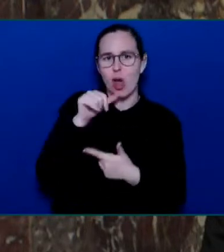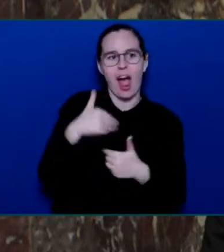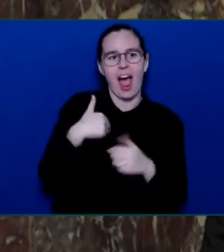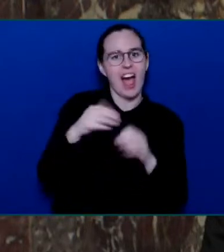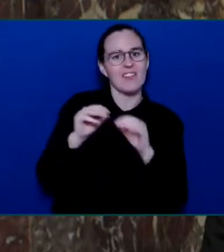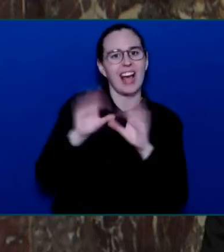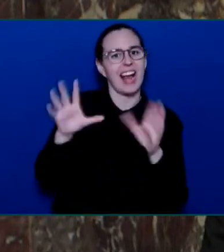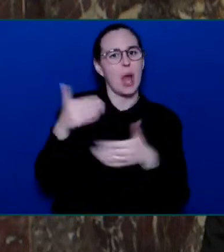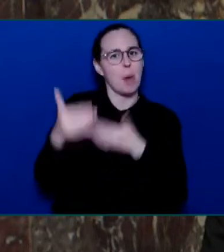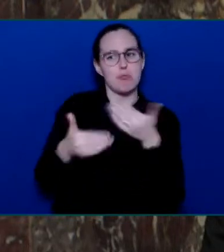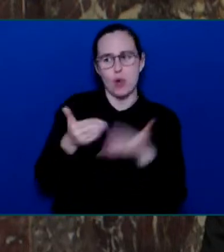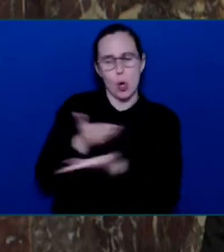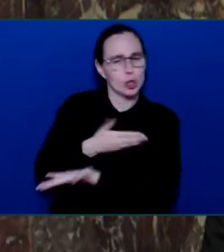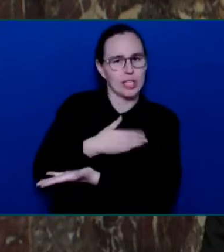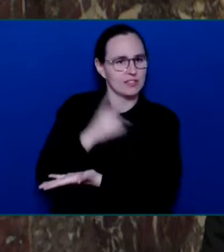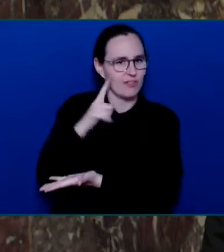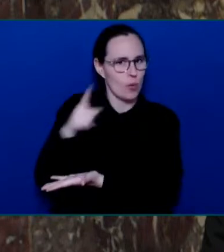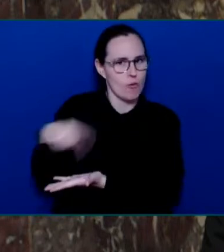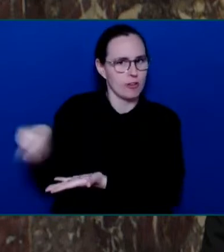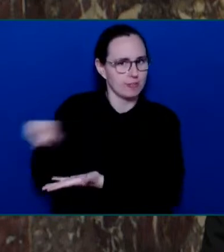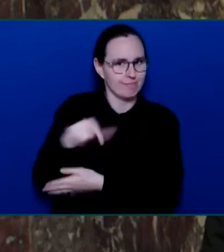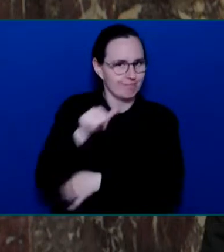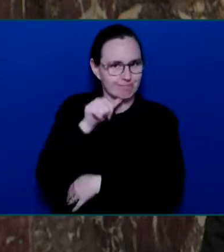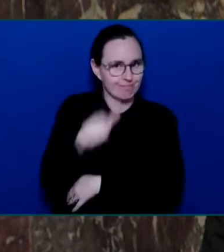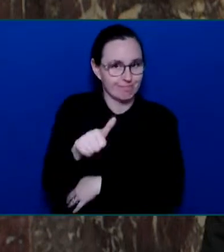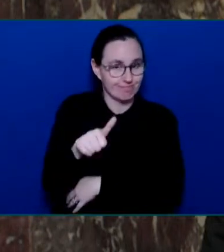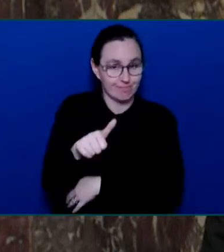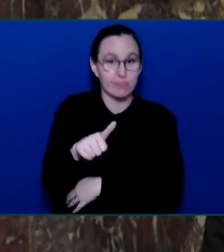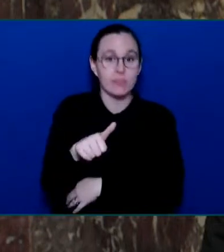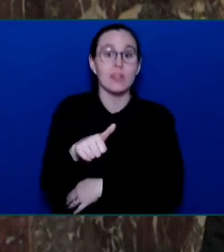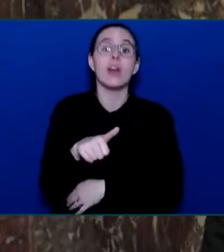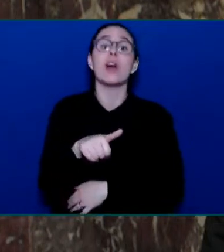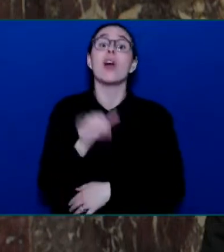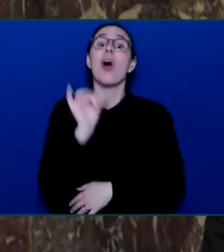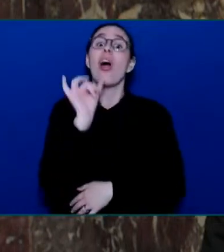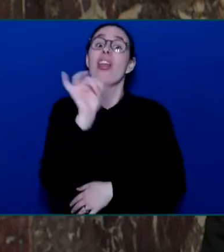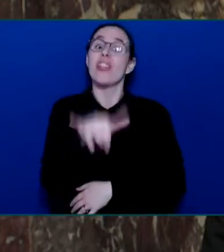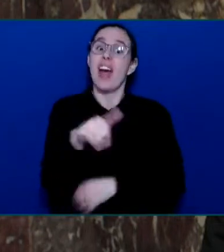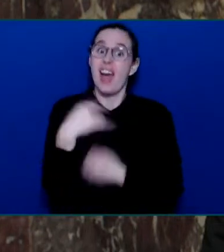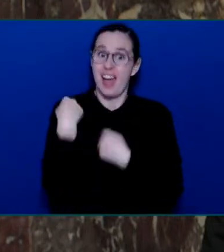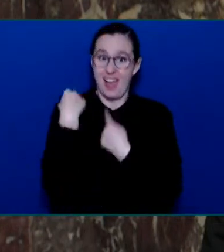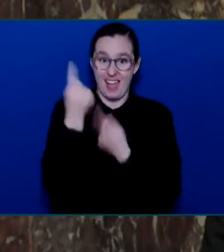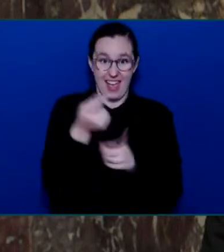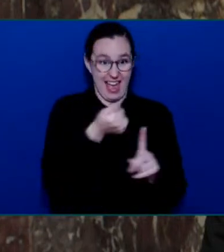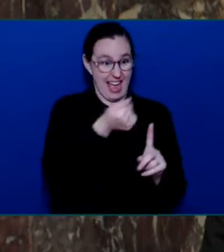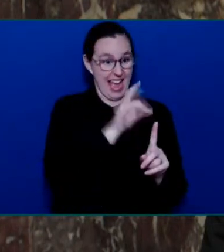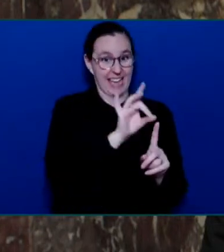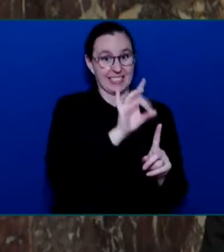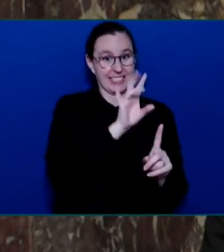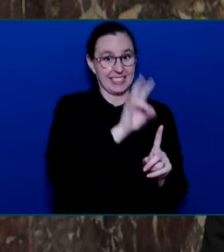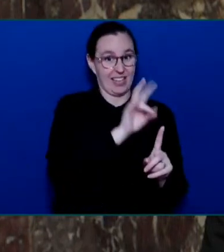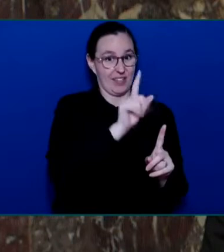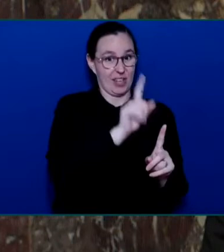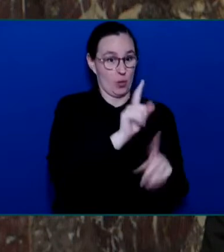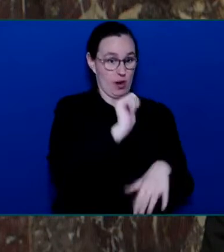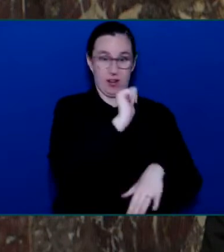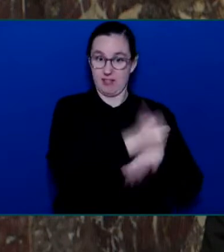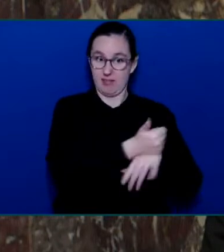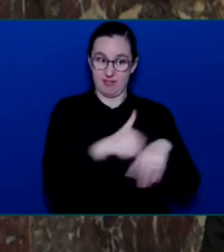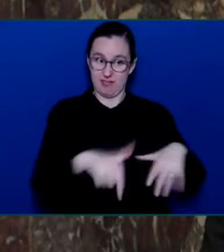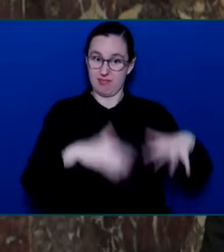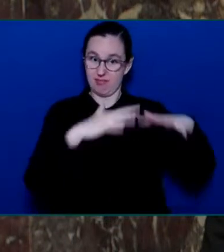the beginning in 1871. But recently, the Special Committee to Review Private Members' Business